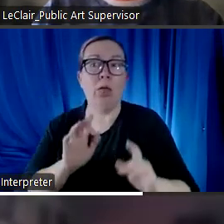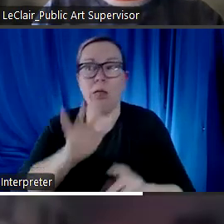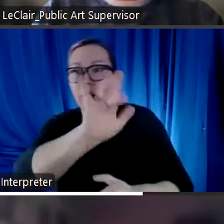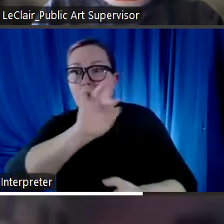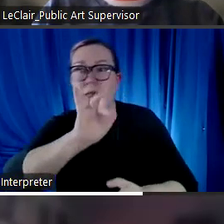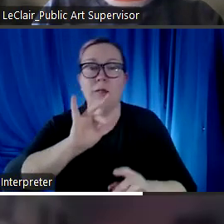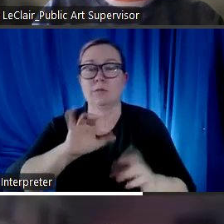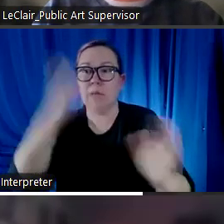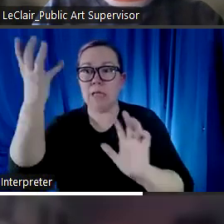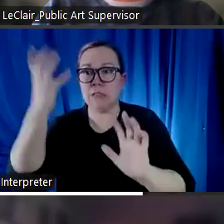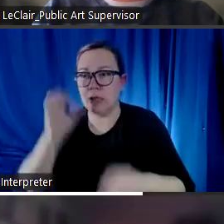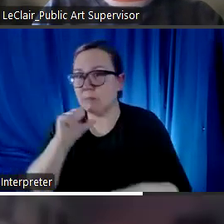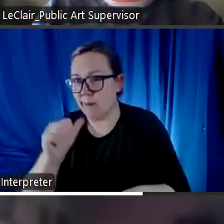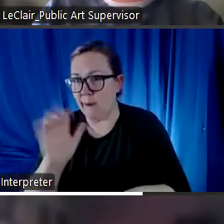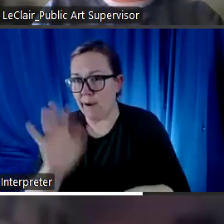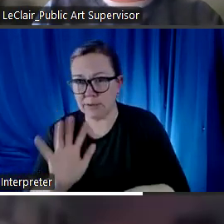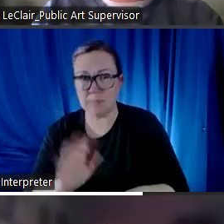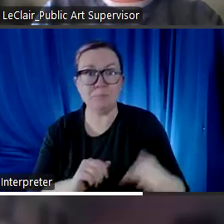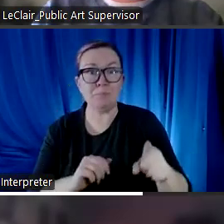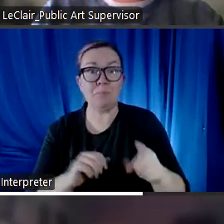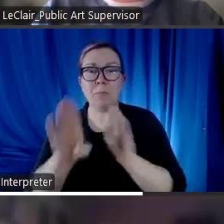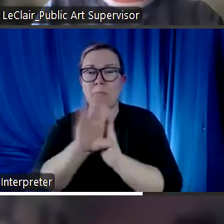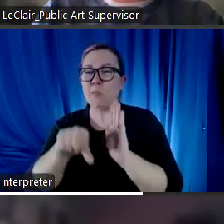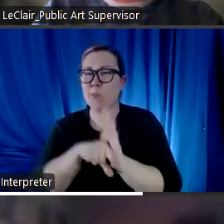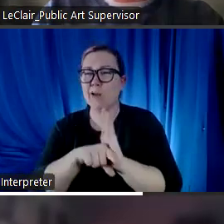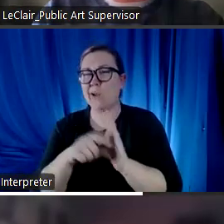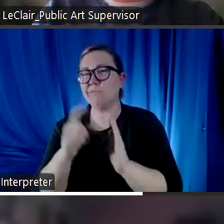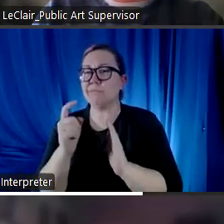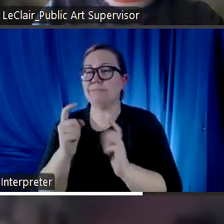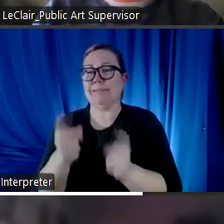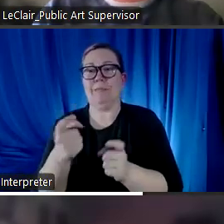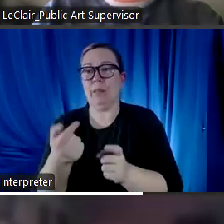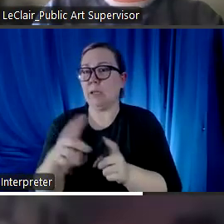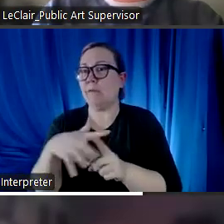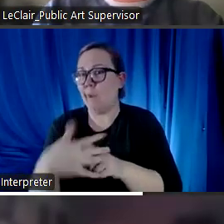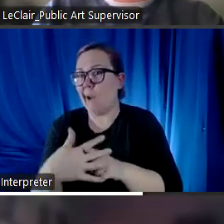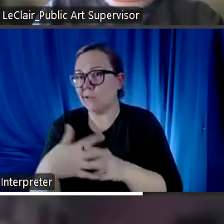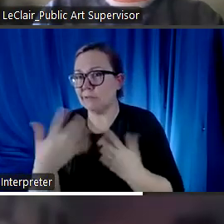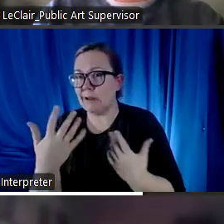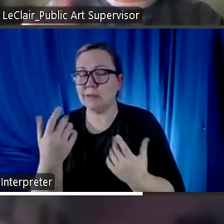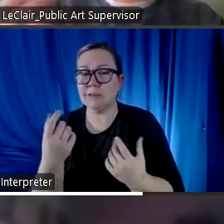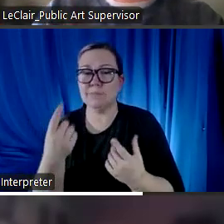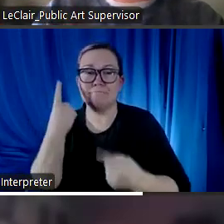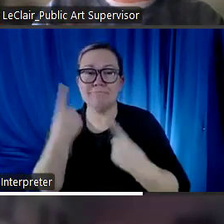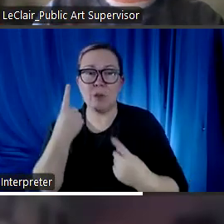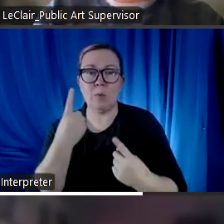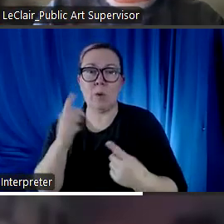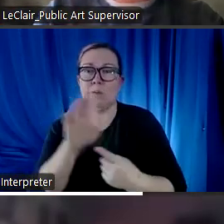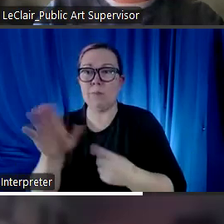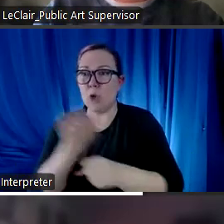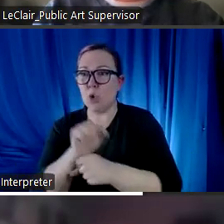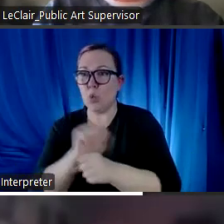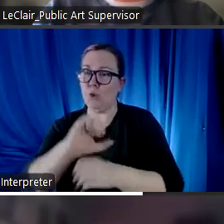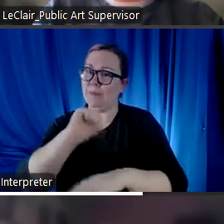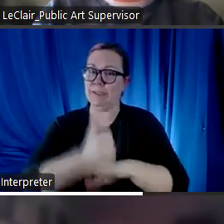The project background section, I always like to share just some context for artists to think about their work coming into a site like